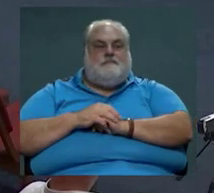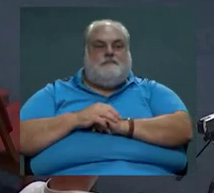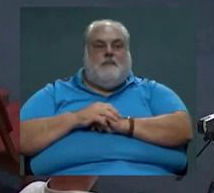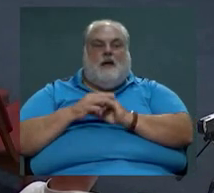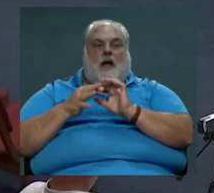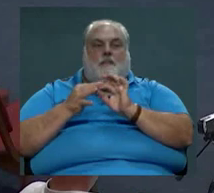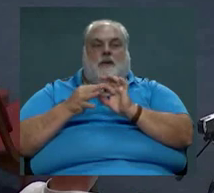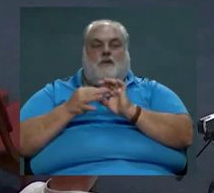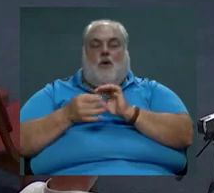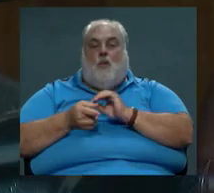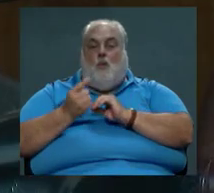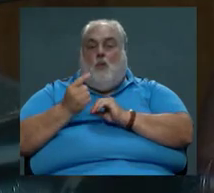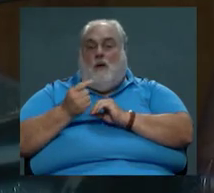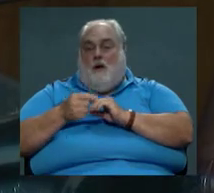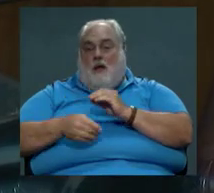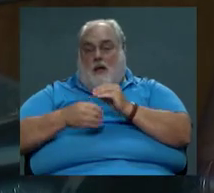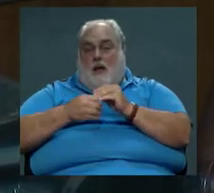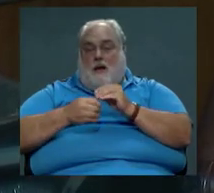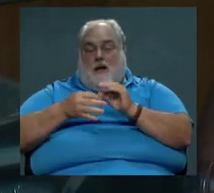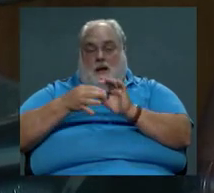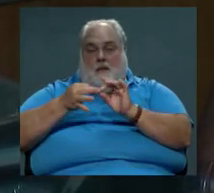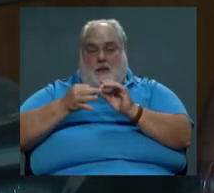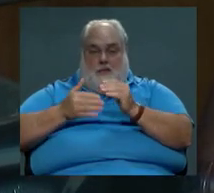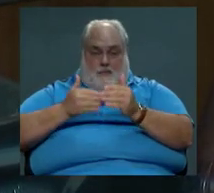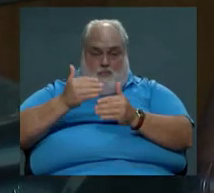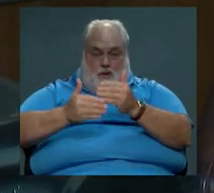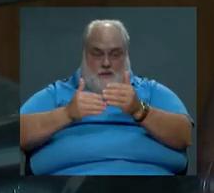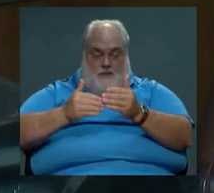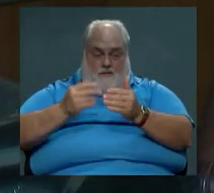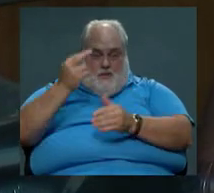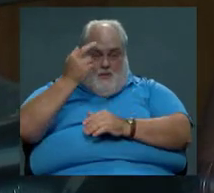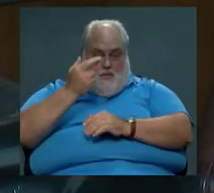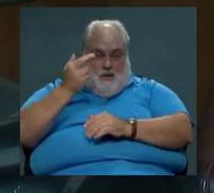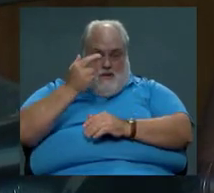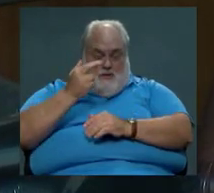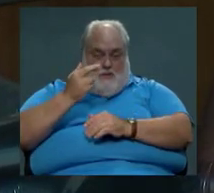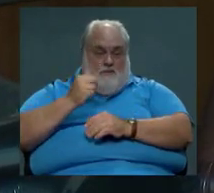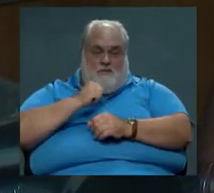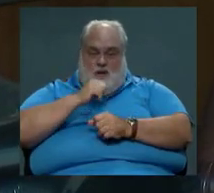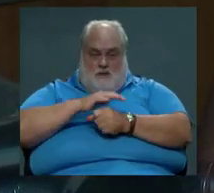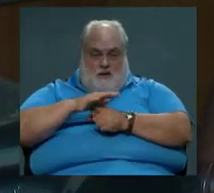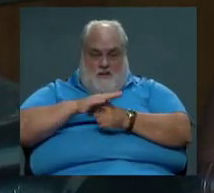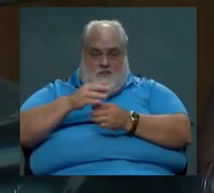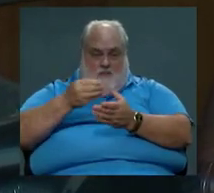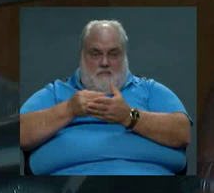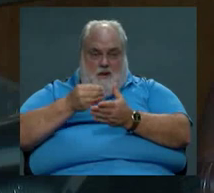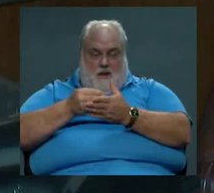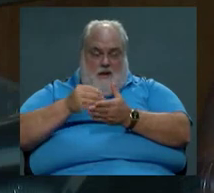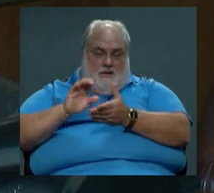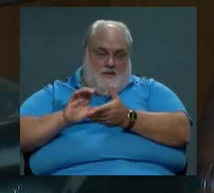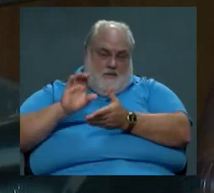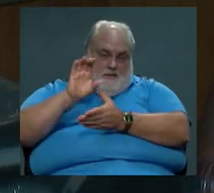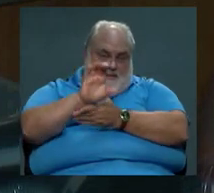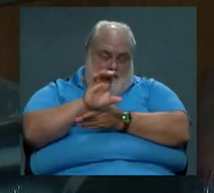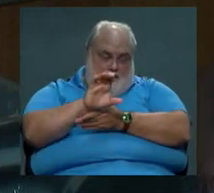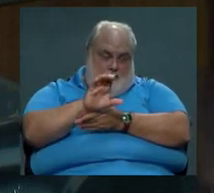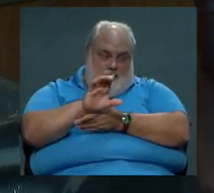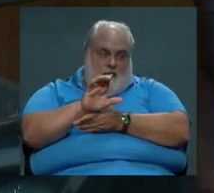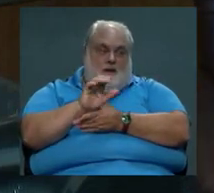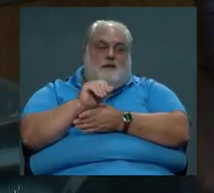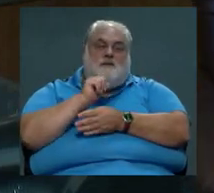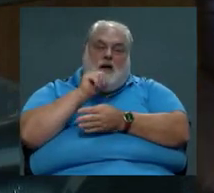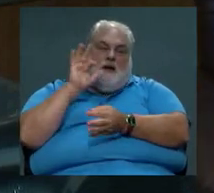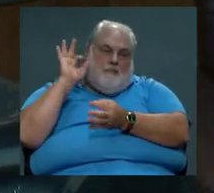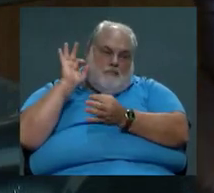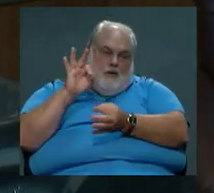Director Eckhart, one of the other things in through this process of realizing that we've had Tom, would you say an imperfect